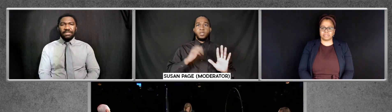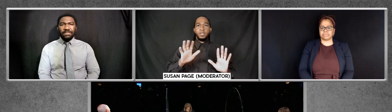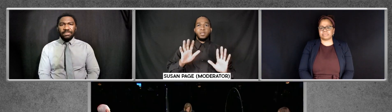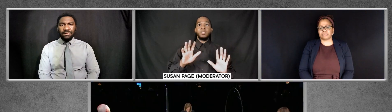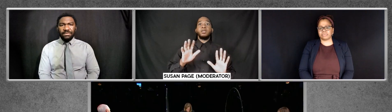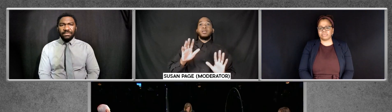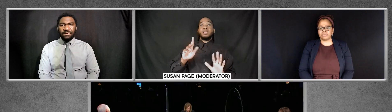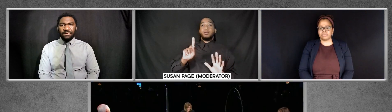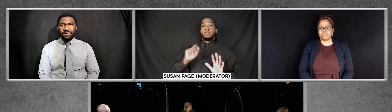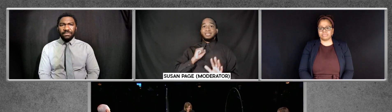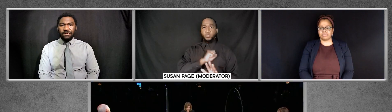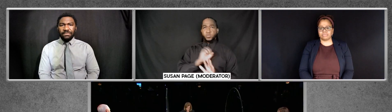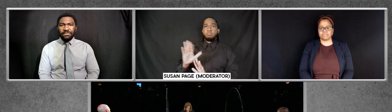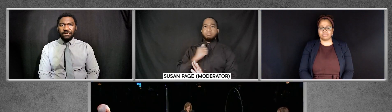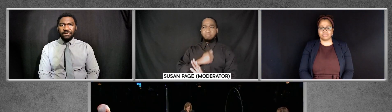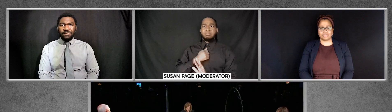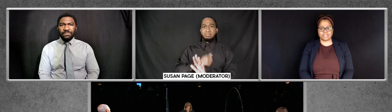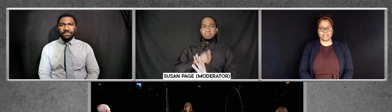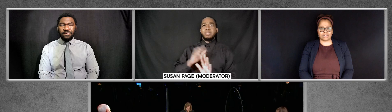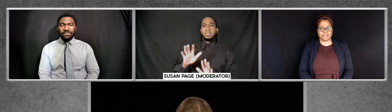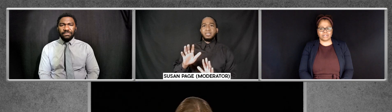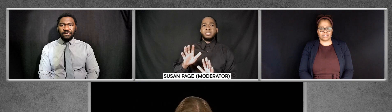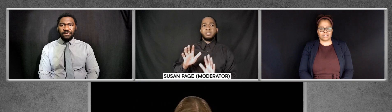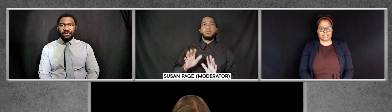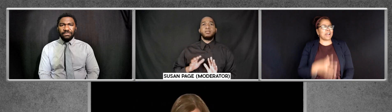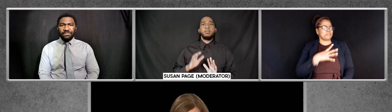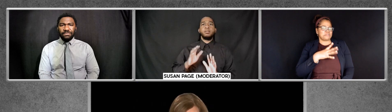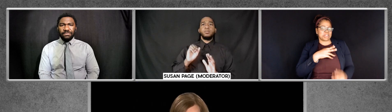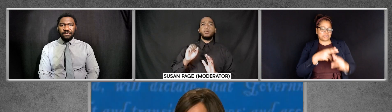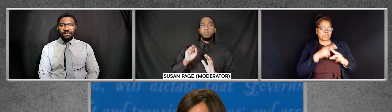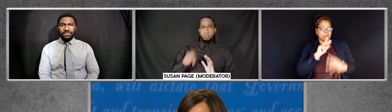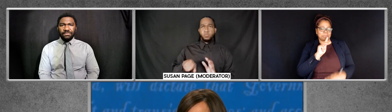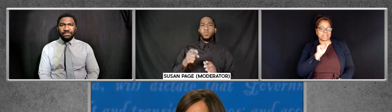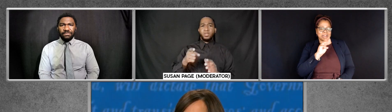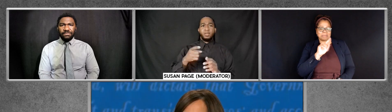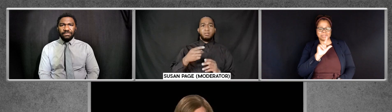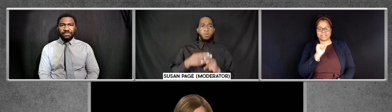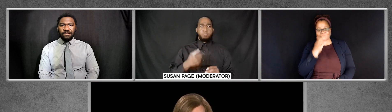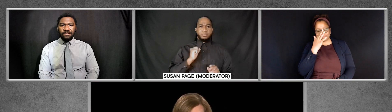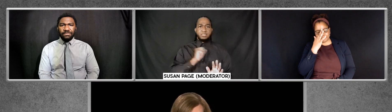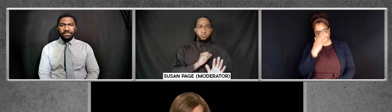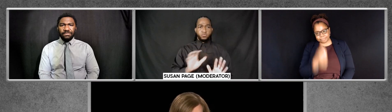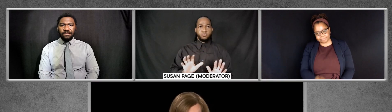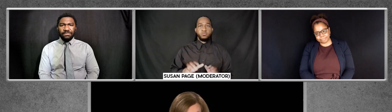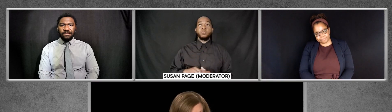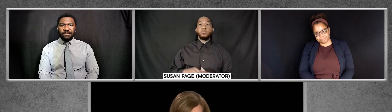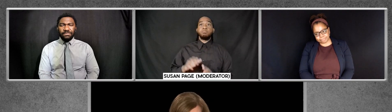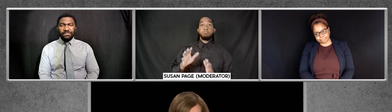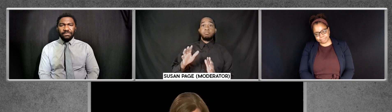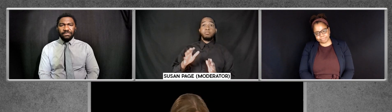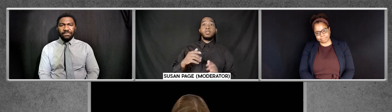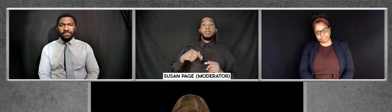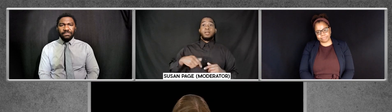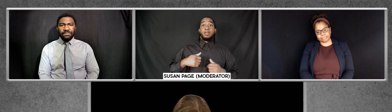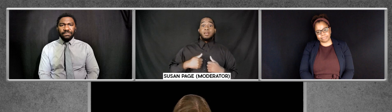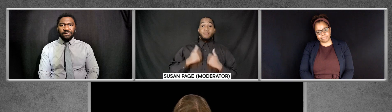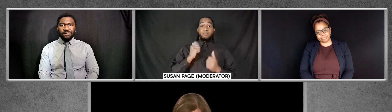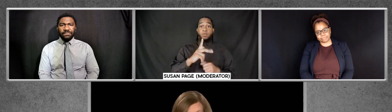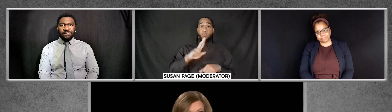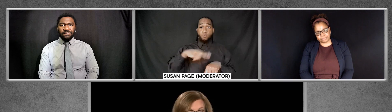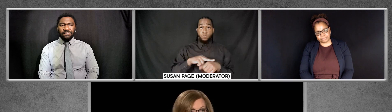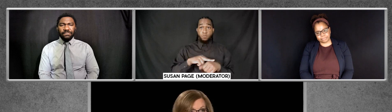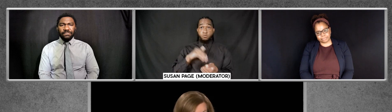sorry. It's fine, I'm Kamala. No, you're Senator Harris to me. For life to get back to normal, Dr. Anthony Fauci and other experts say